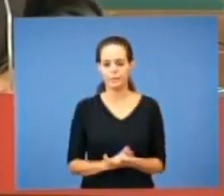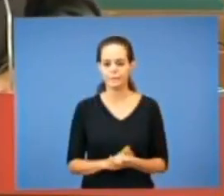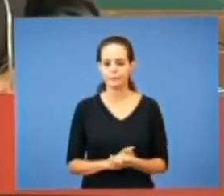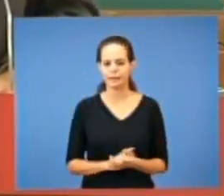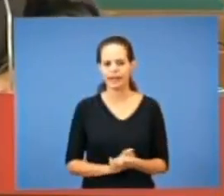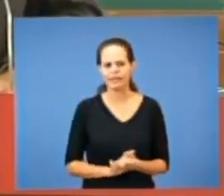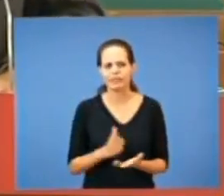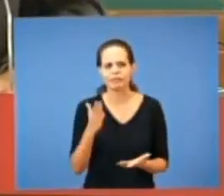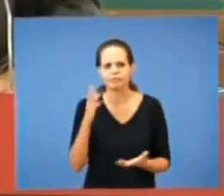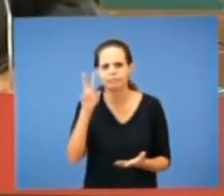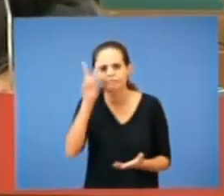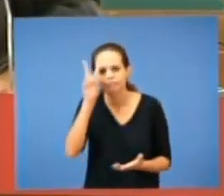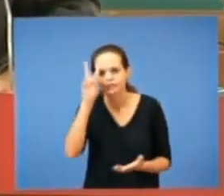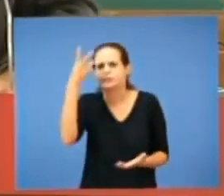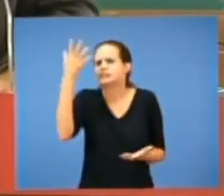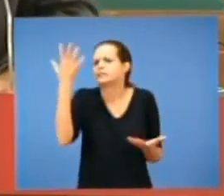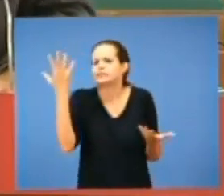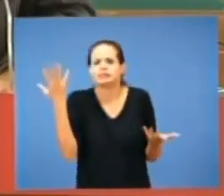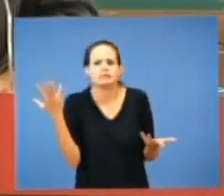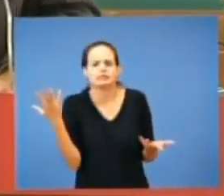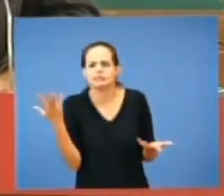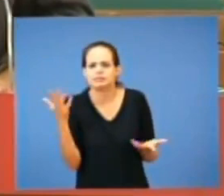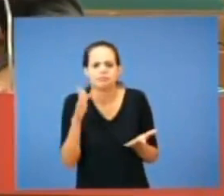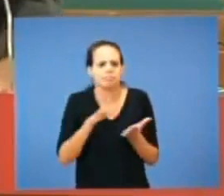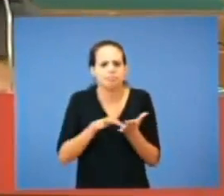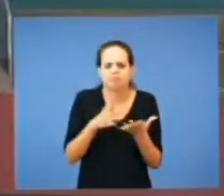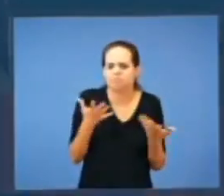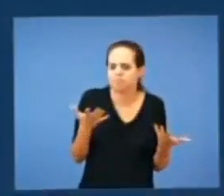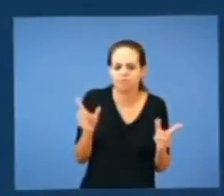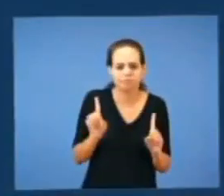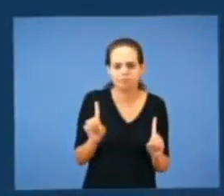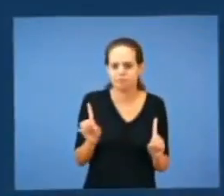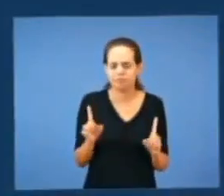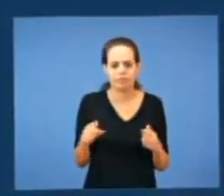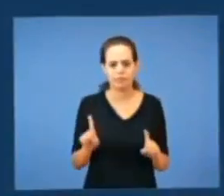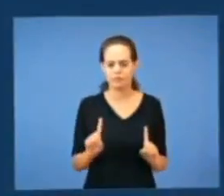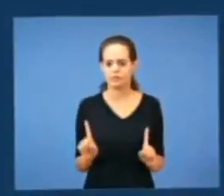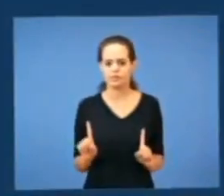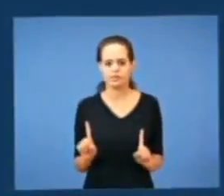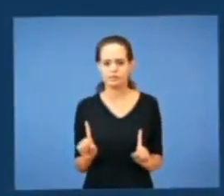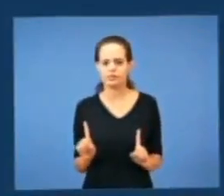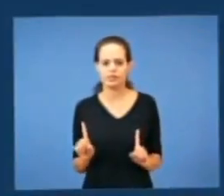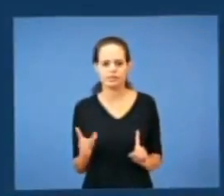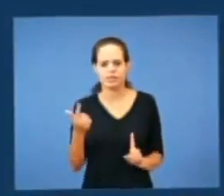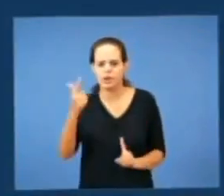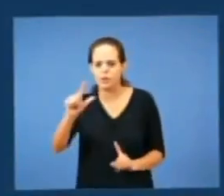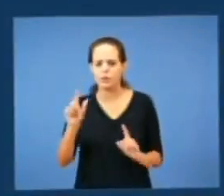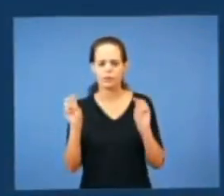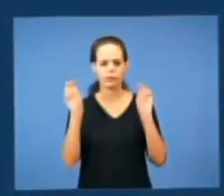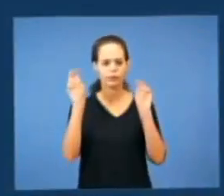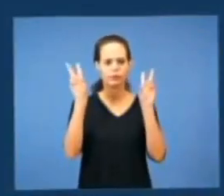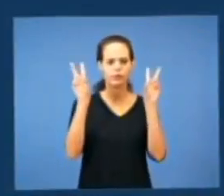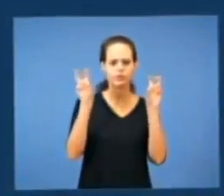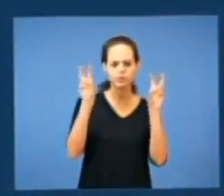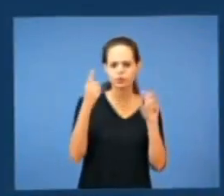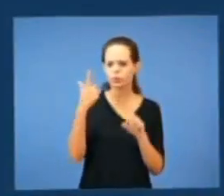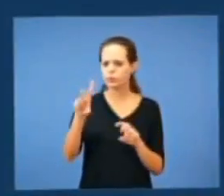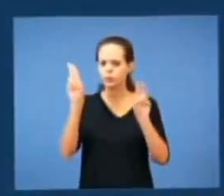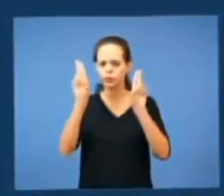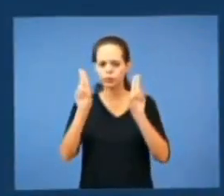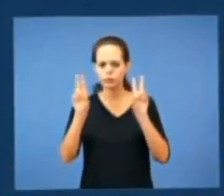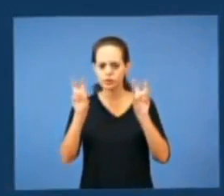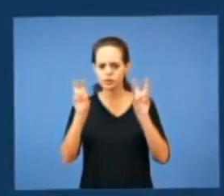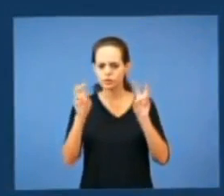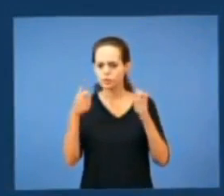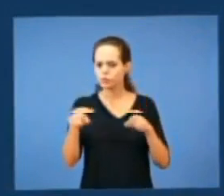The woman with the flow of blood. There's nothing to do with this. I know that people like to preach about this. My brethren, we're going to